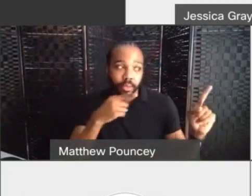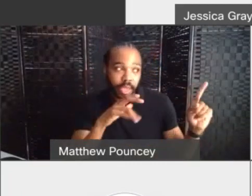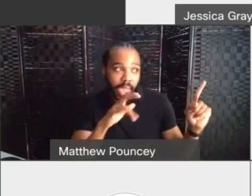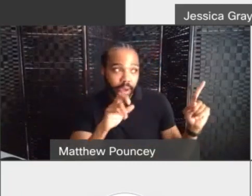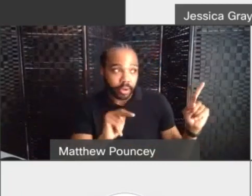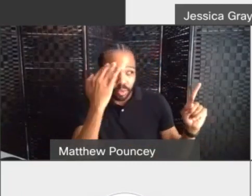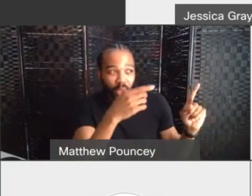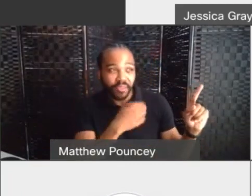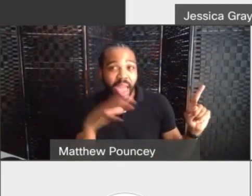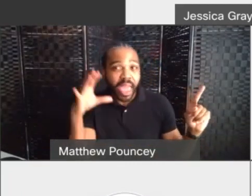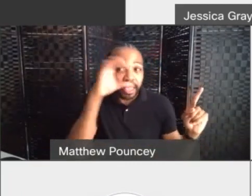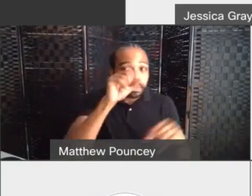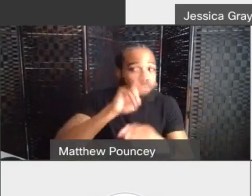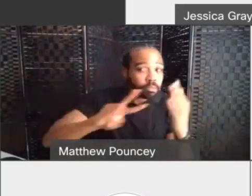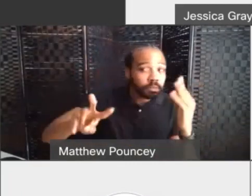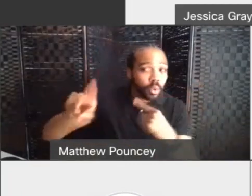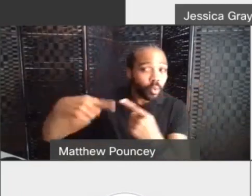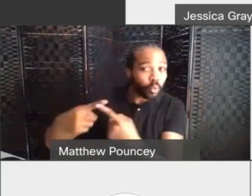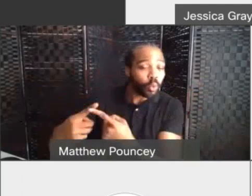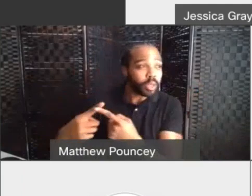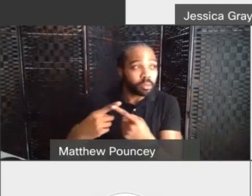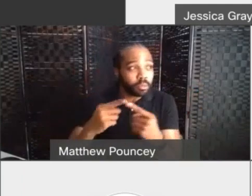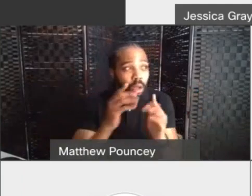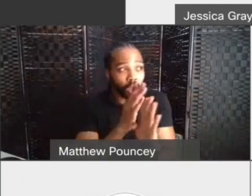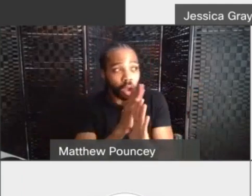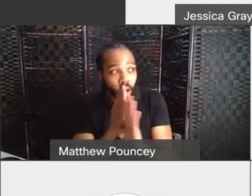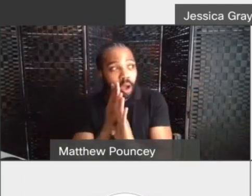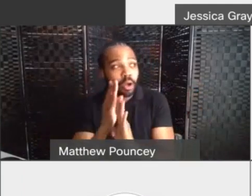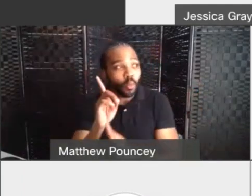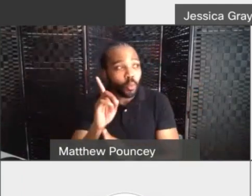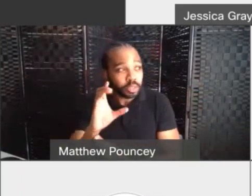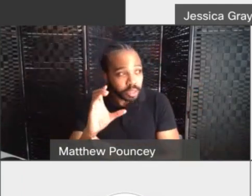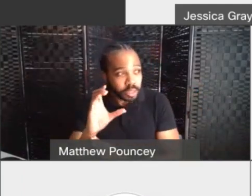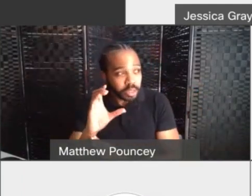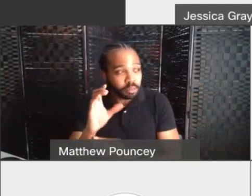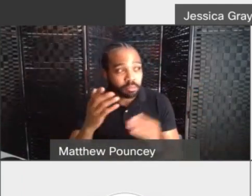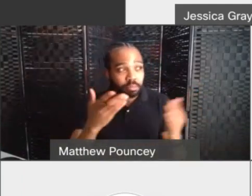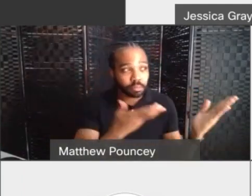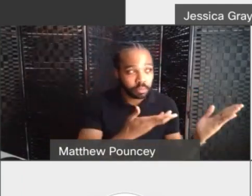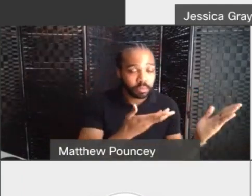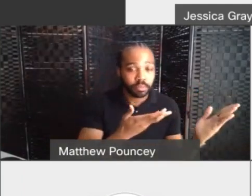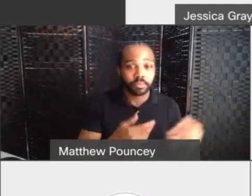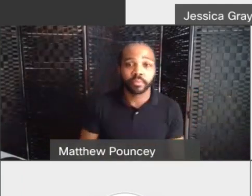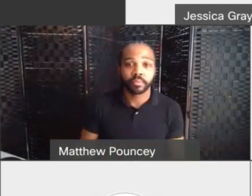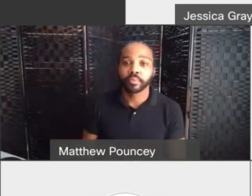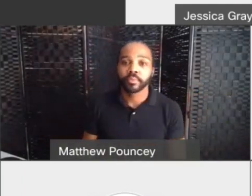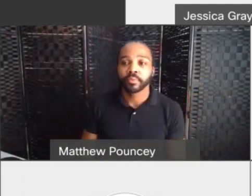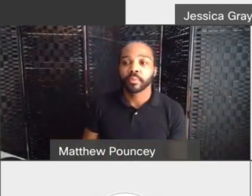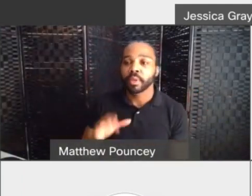this time about when we will be to 1C based on the vaccine that's coming in. I don't